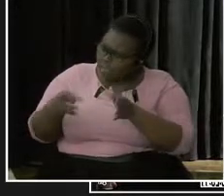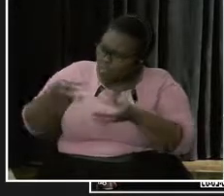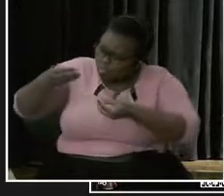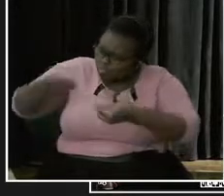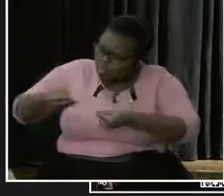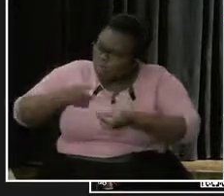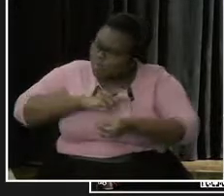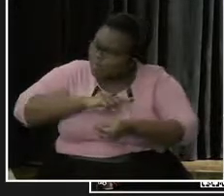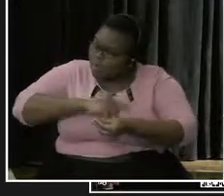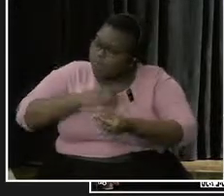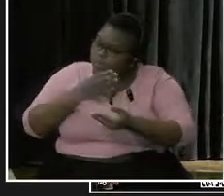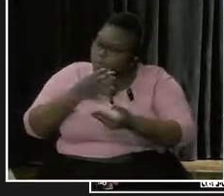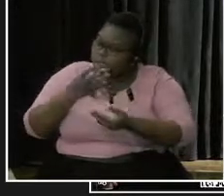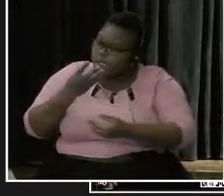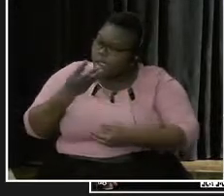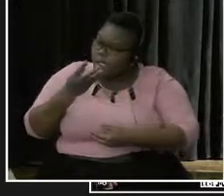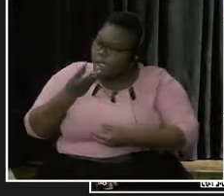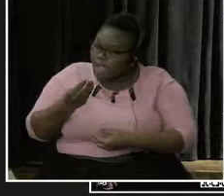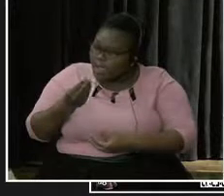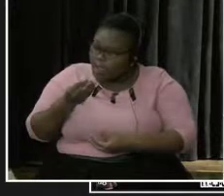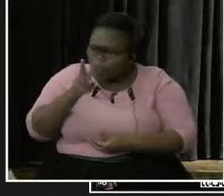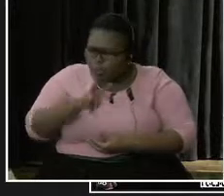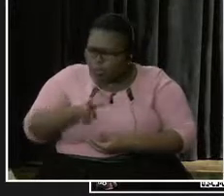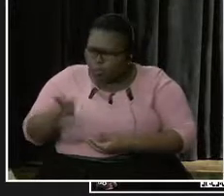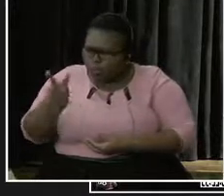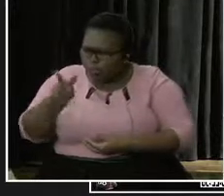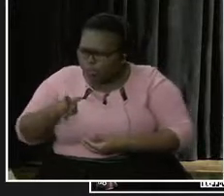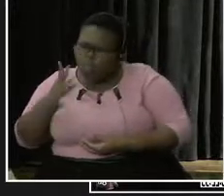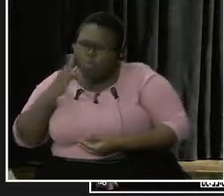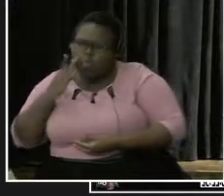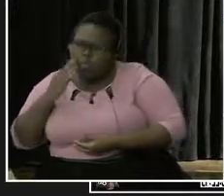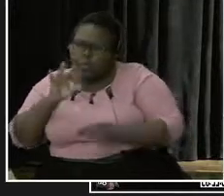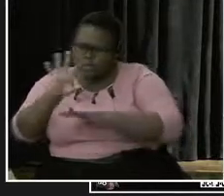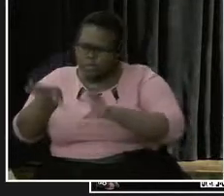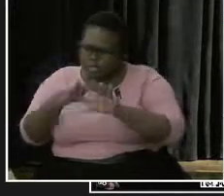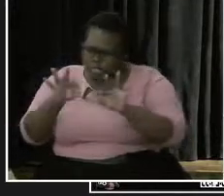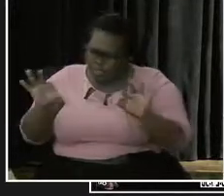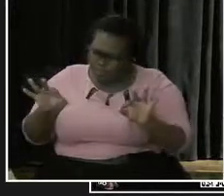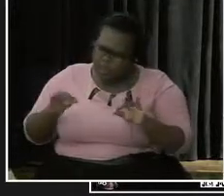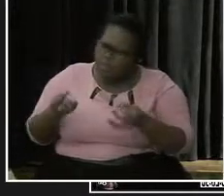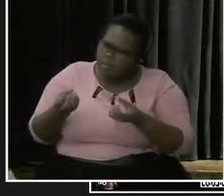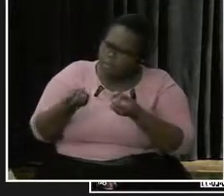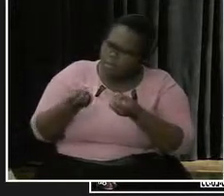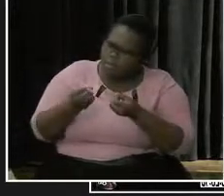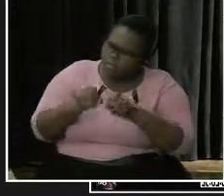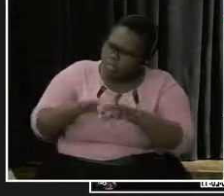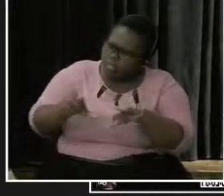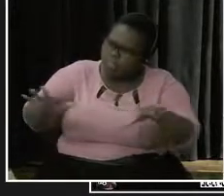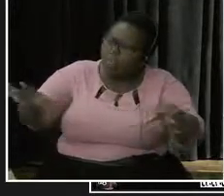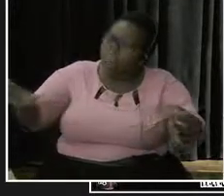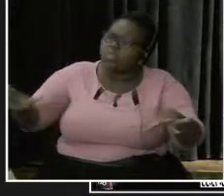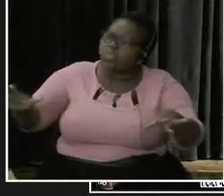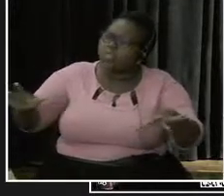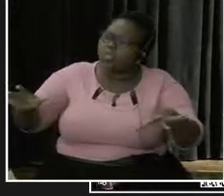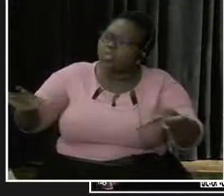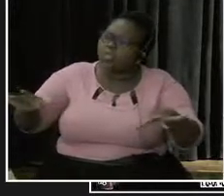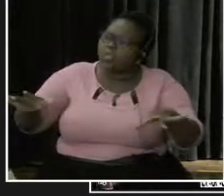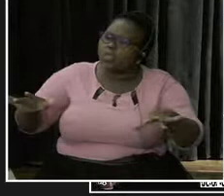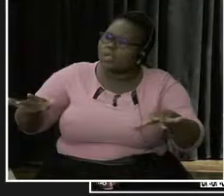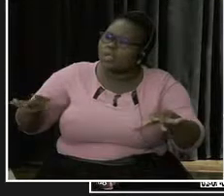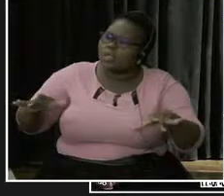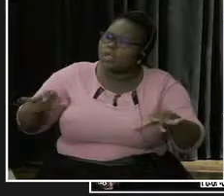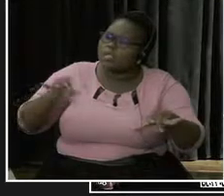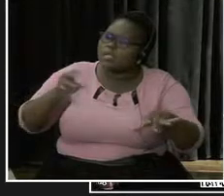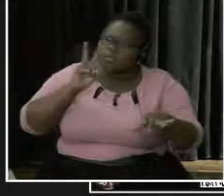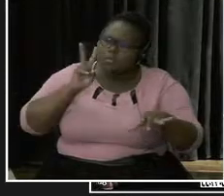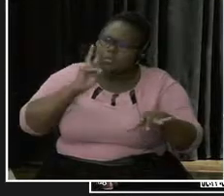we have oversight when these gifts are floated around, and that they are manufactured